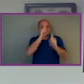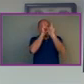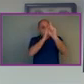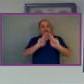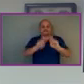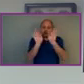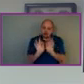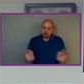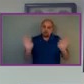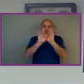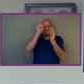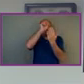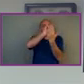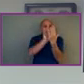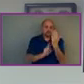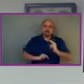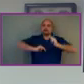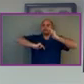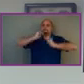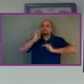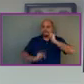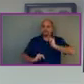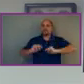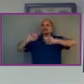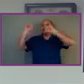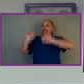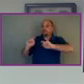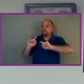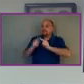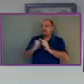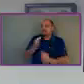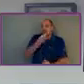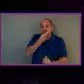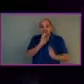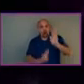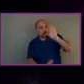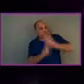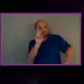designing, building, testing, and soon to be launching this spacecraft.